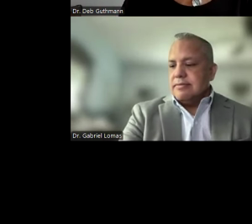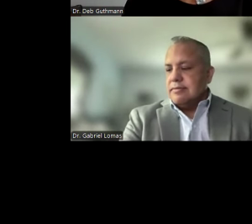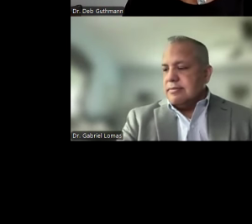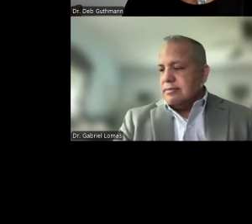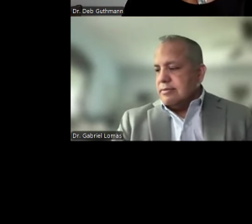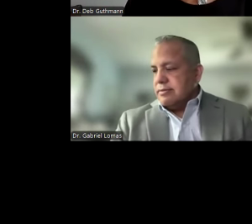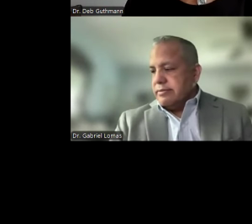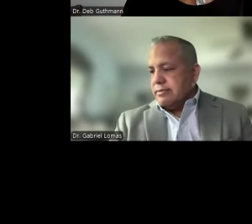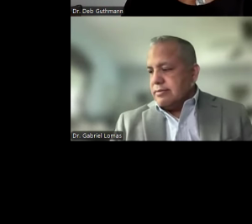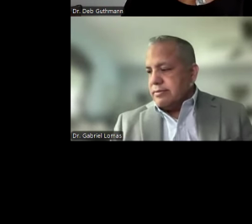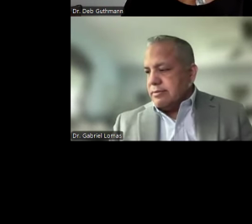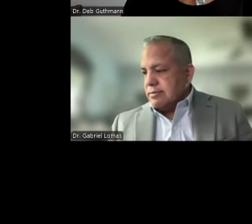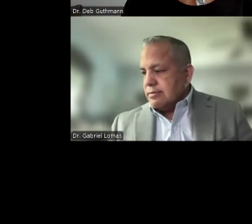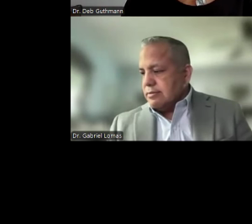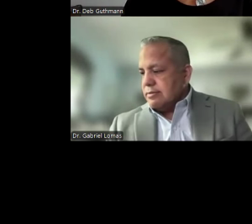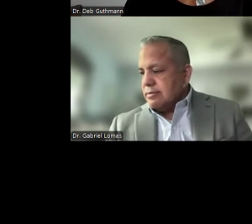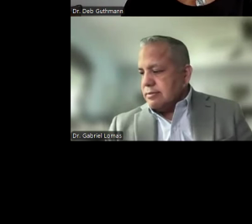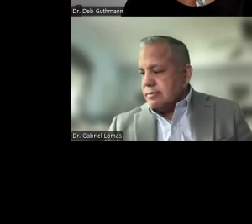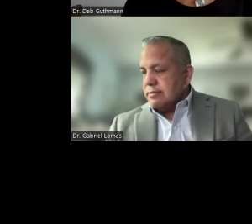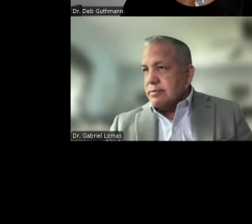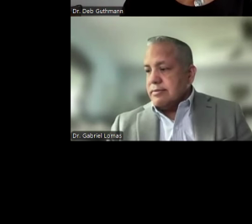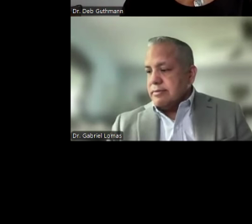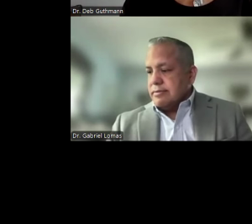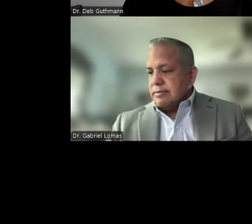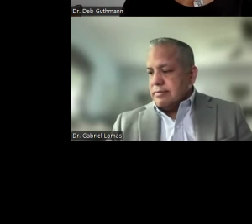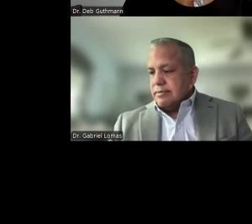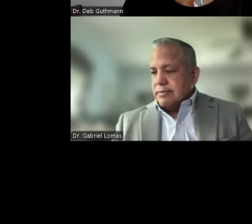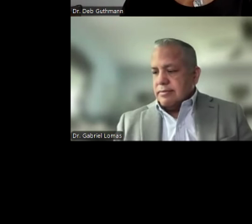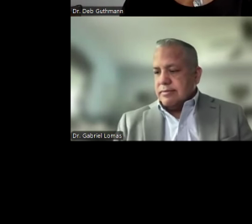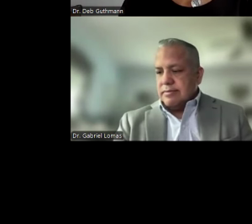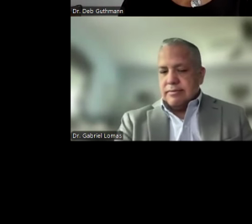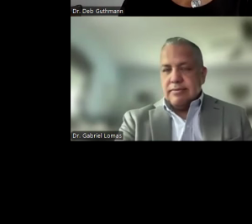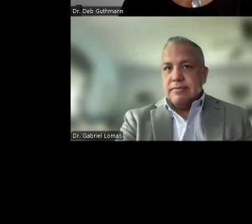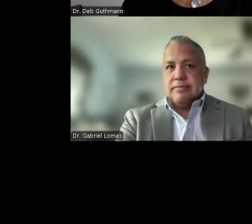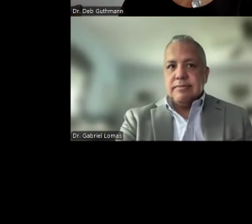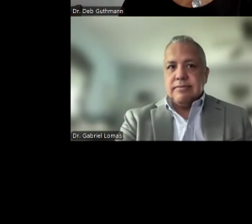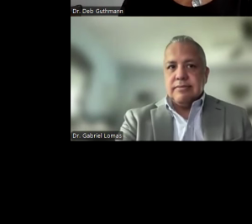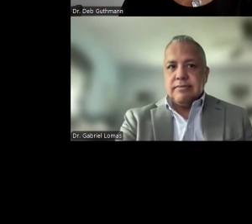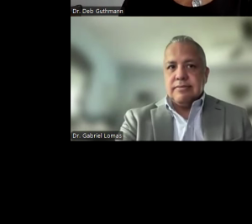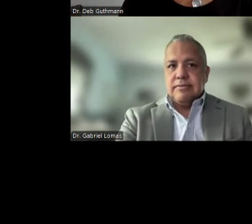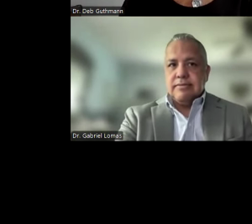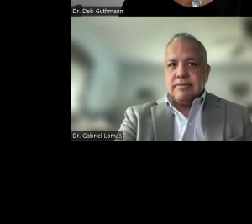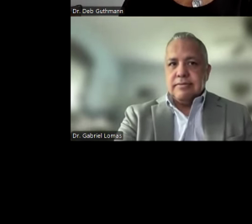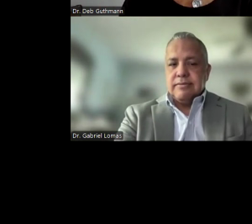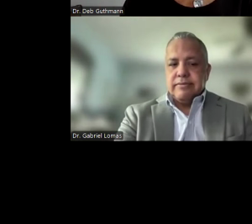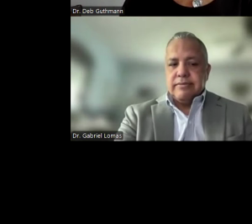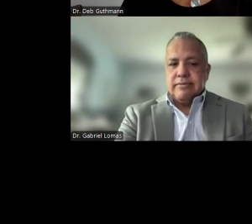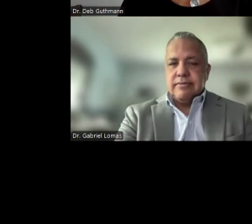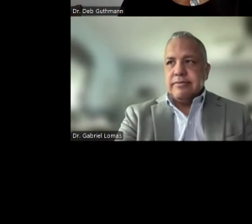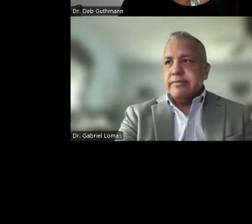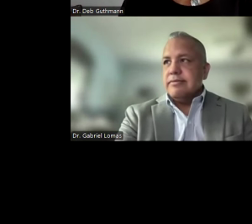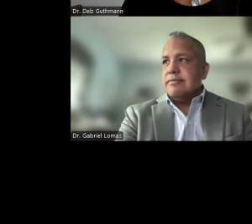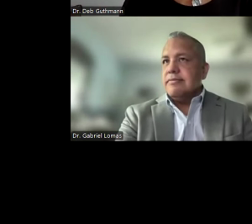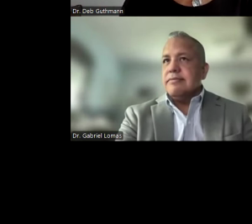think it's just kind of a positive picture because it brings together blind individuals and